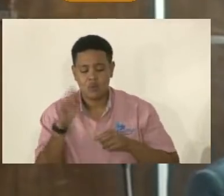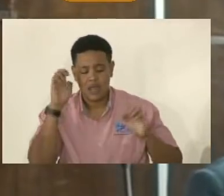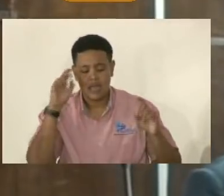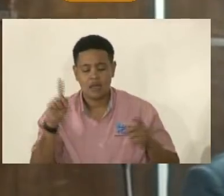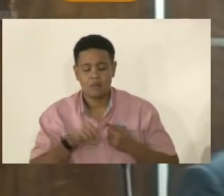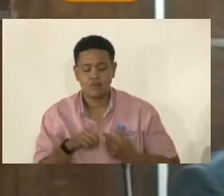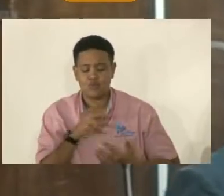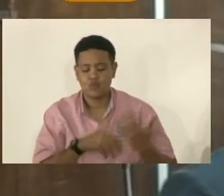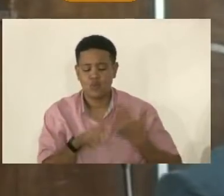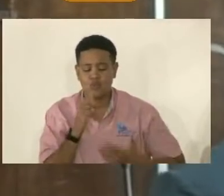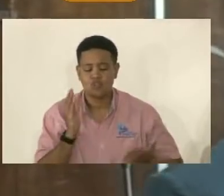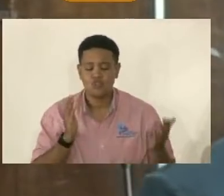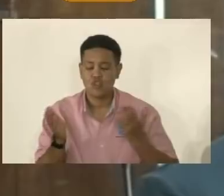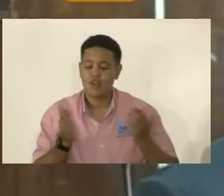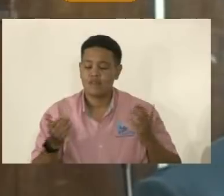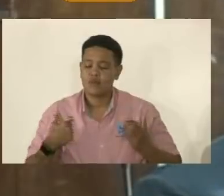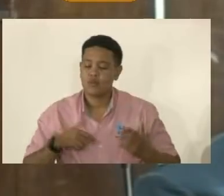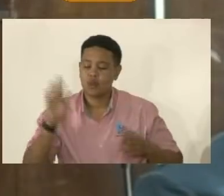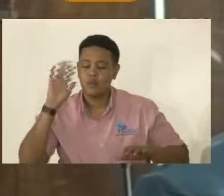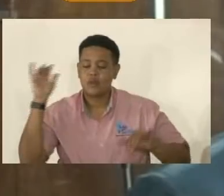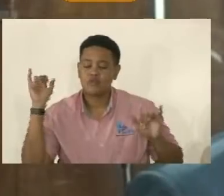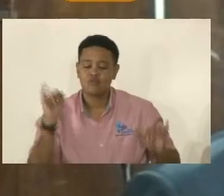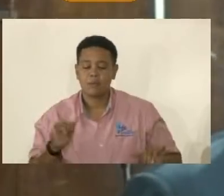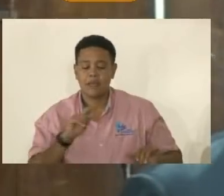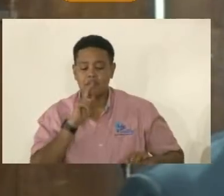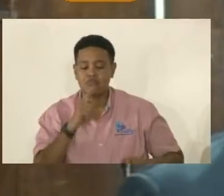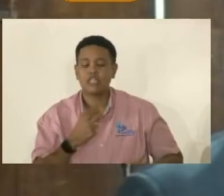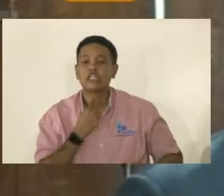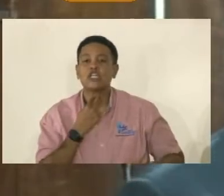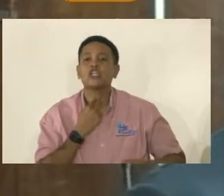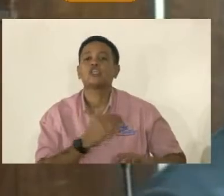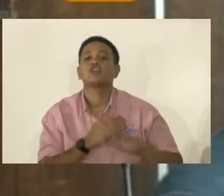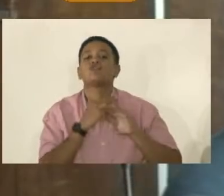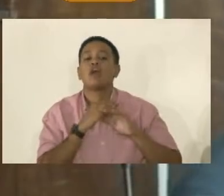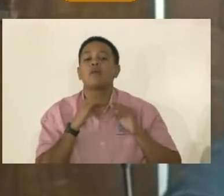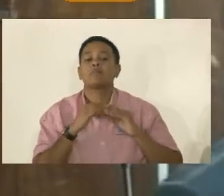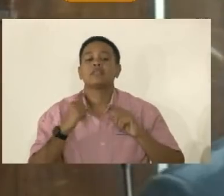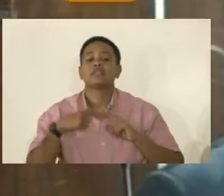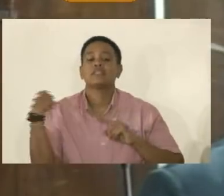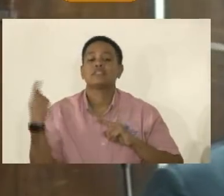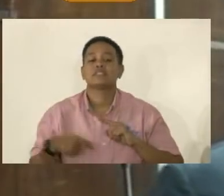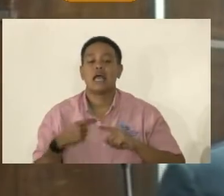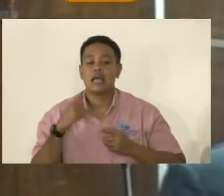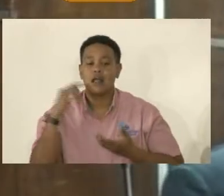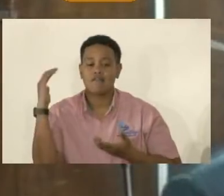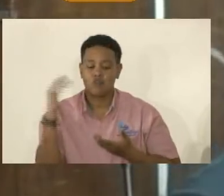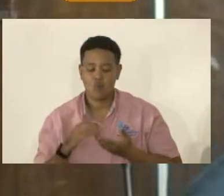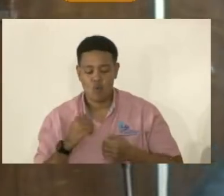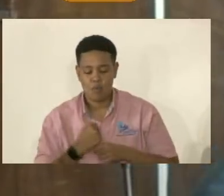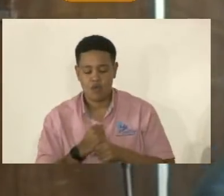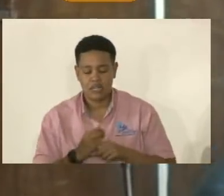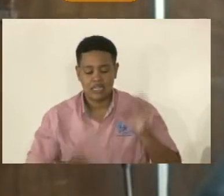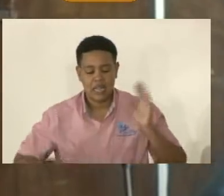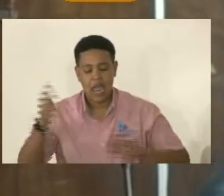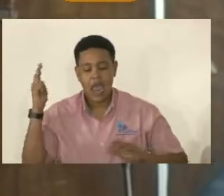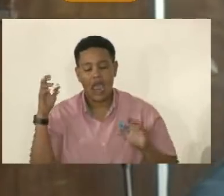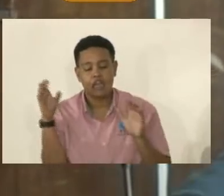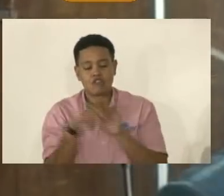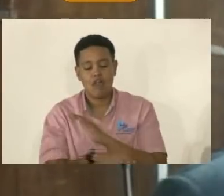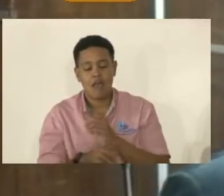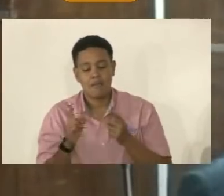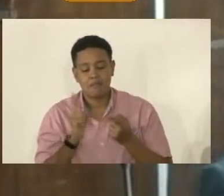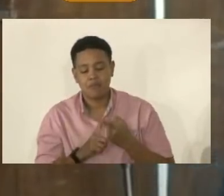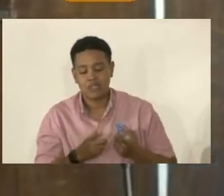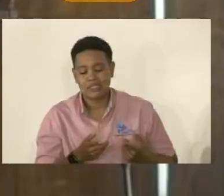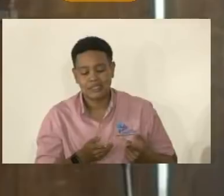services, then we will remain trapped in a cycle of low productivity, high crime, and poor living